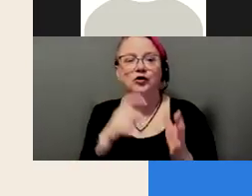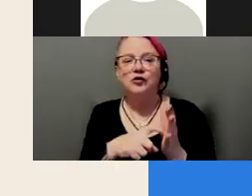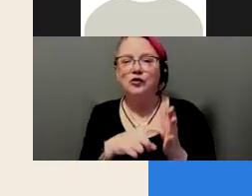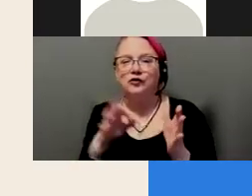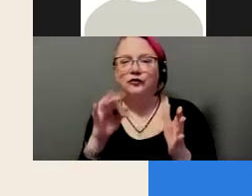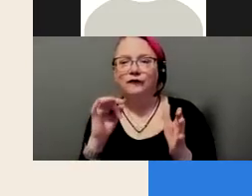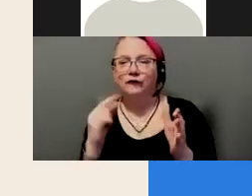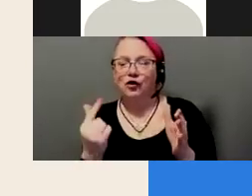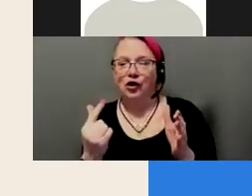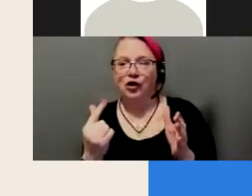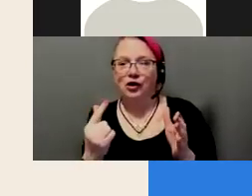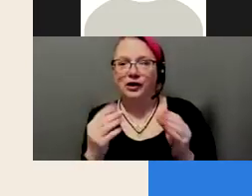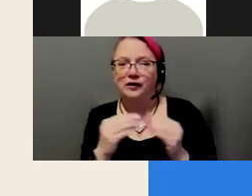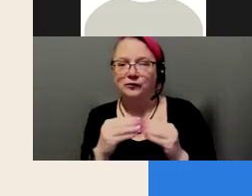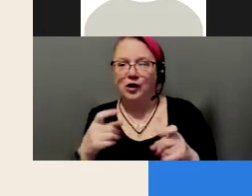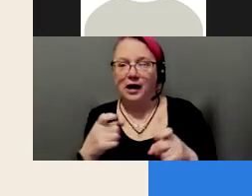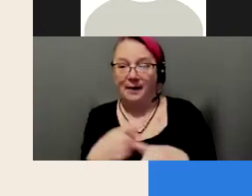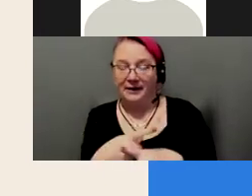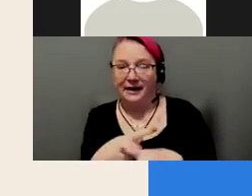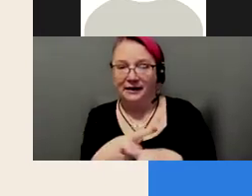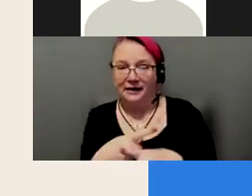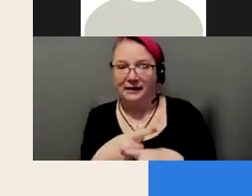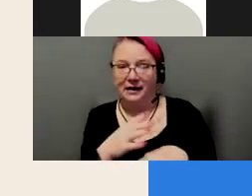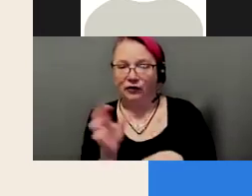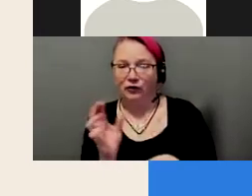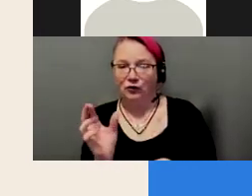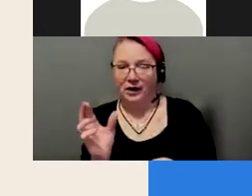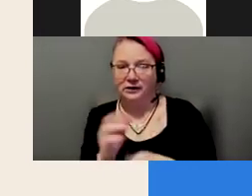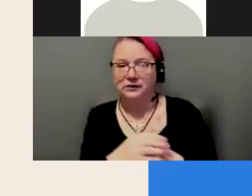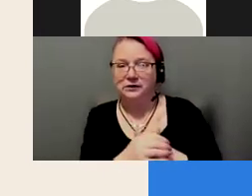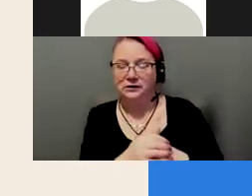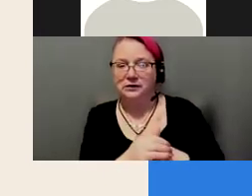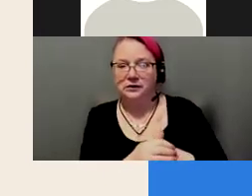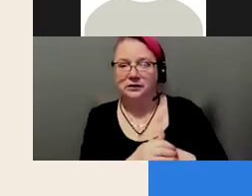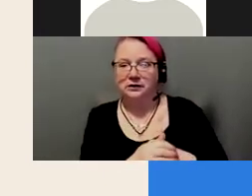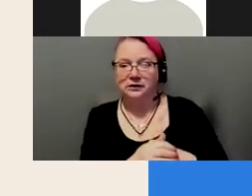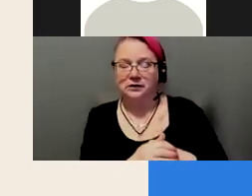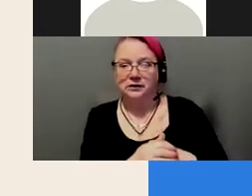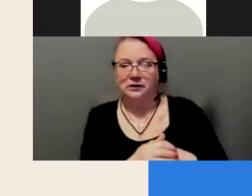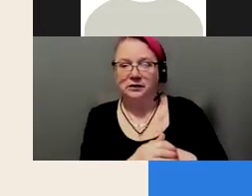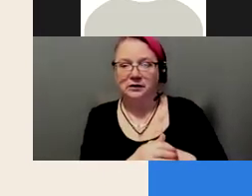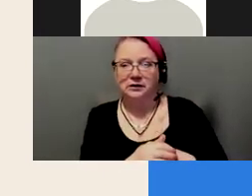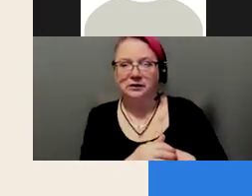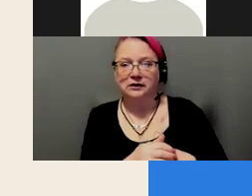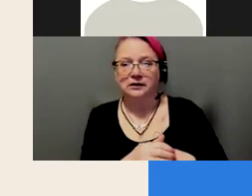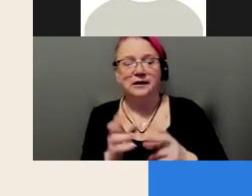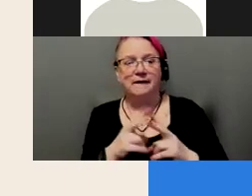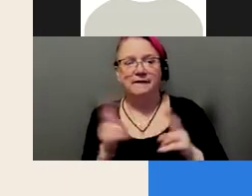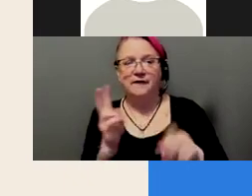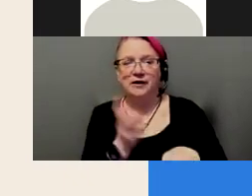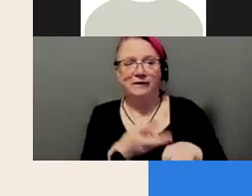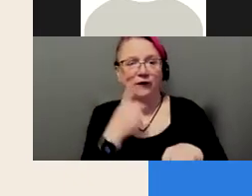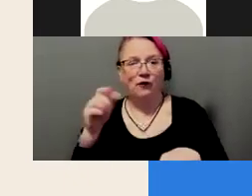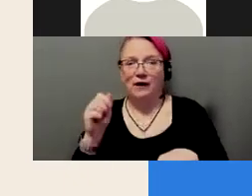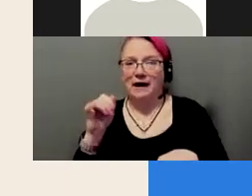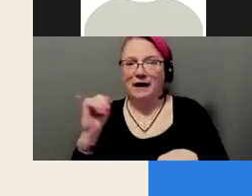pattern is much more complicated on the right. Um, it's that's very difficult for an AI model